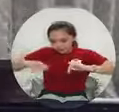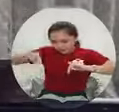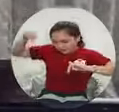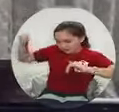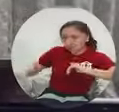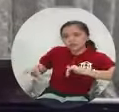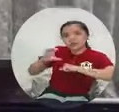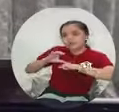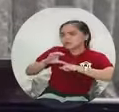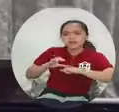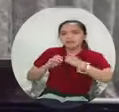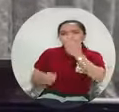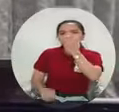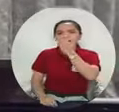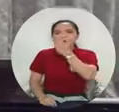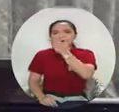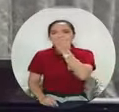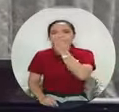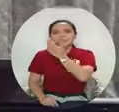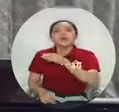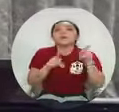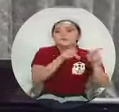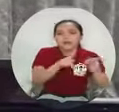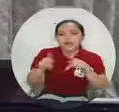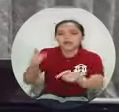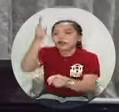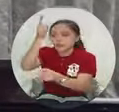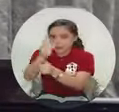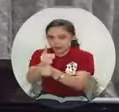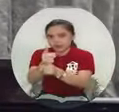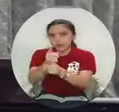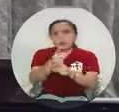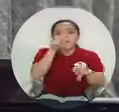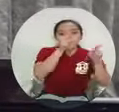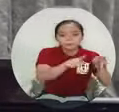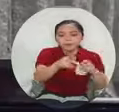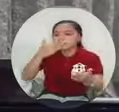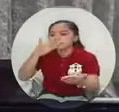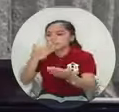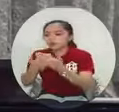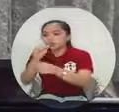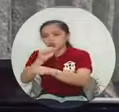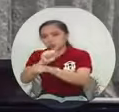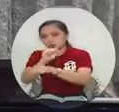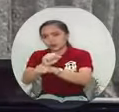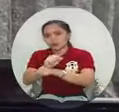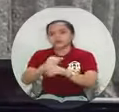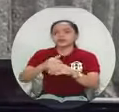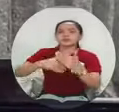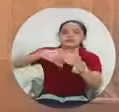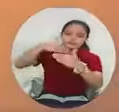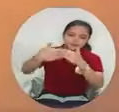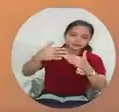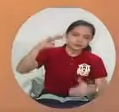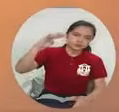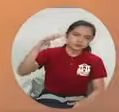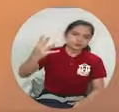prioritize, and plan about it. Amen? And then number